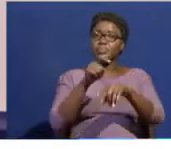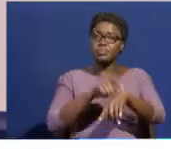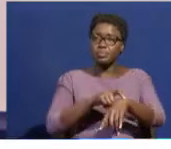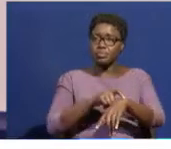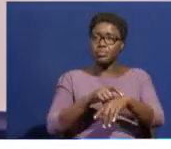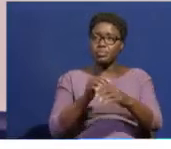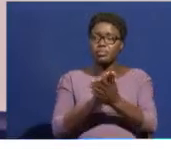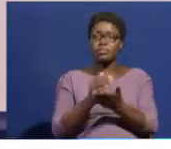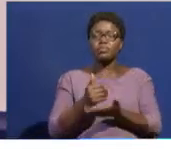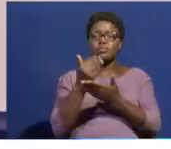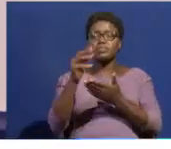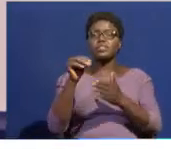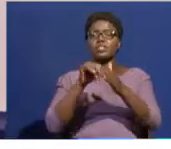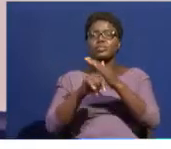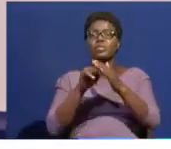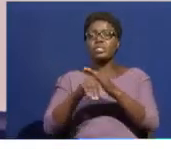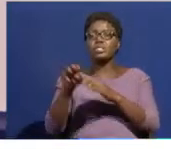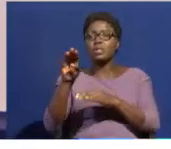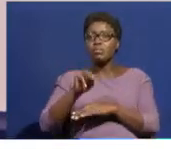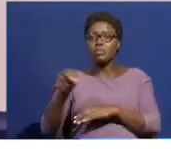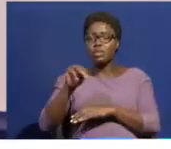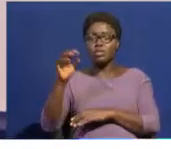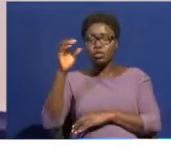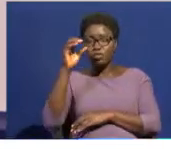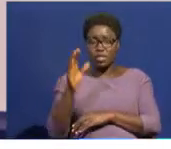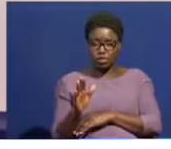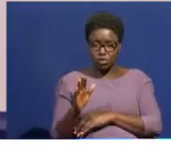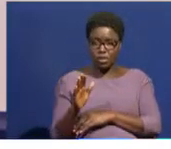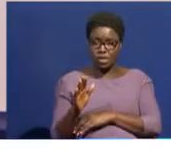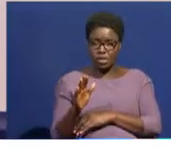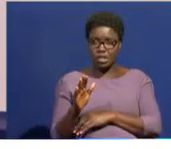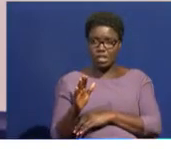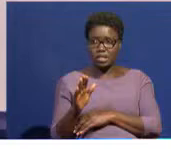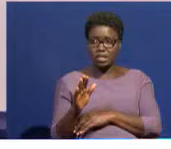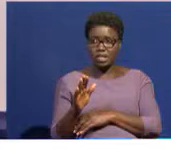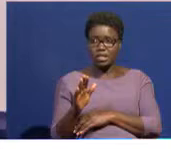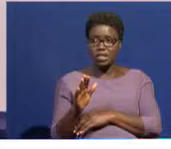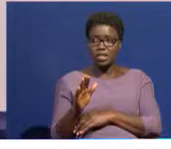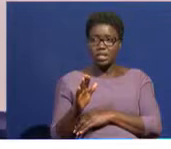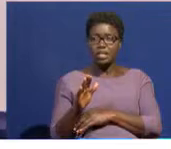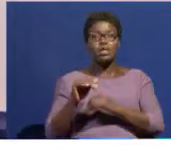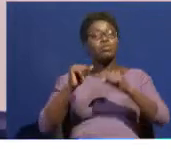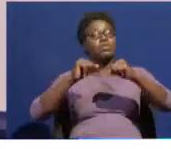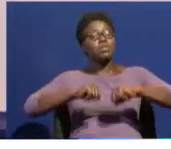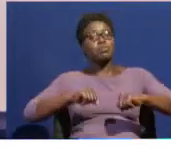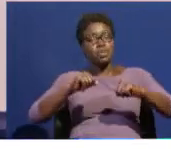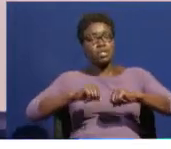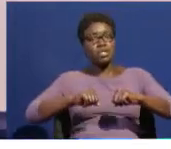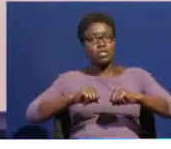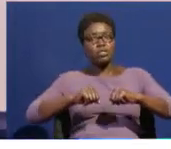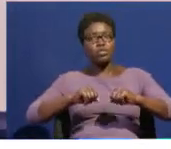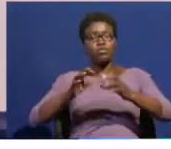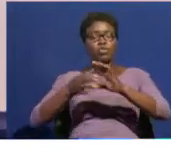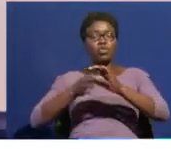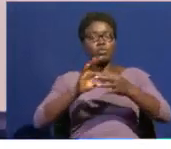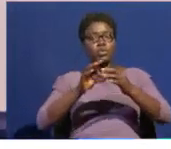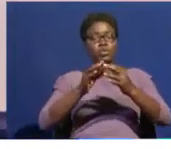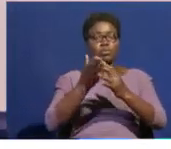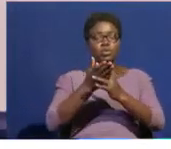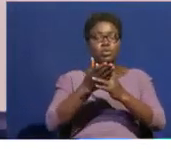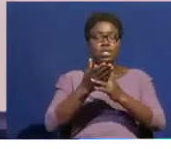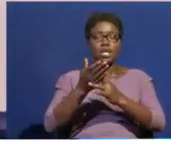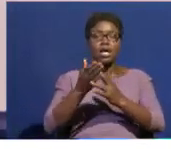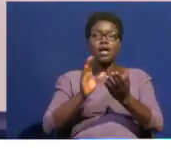helping vendors to access millions of customers. There's the possibilities of also collaboration between